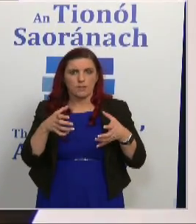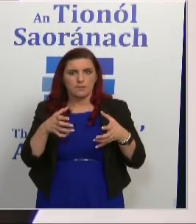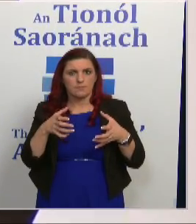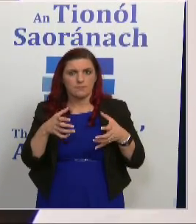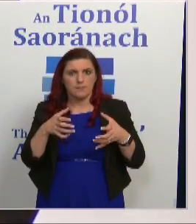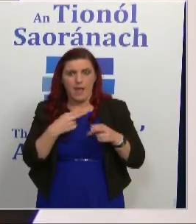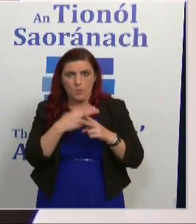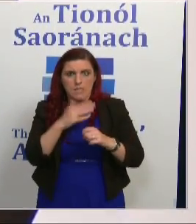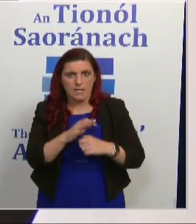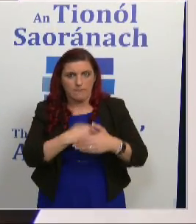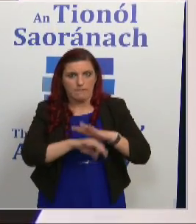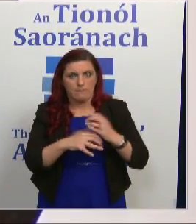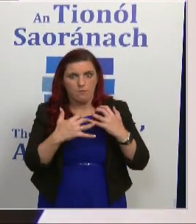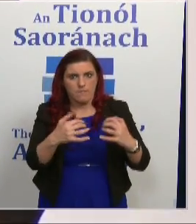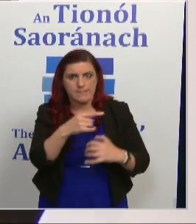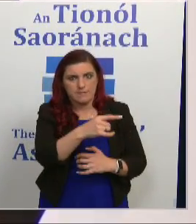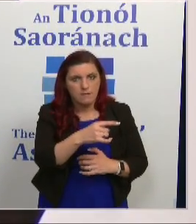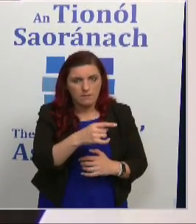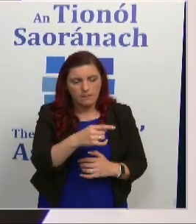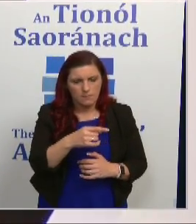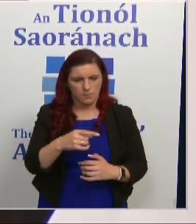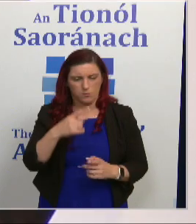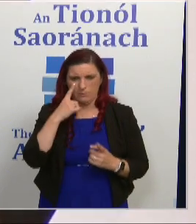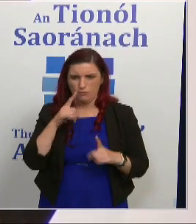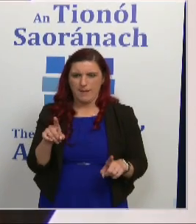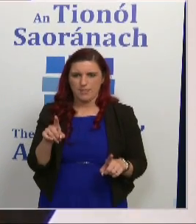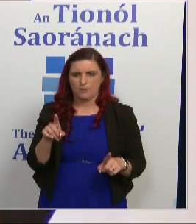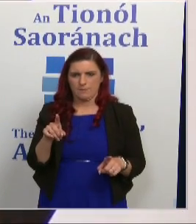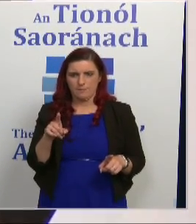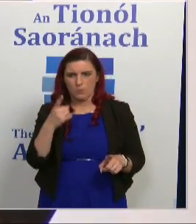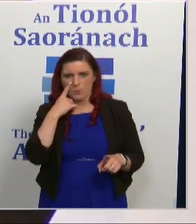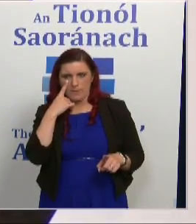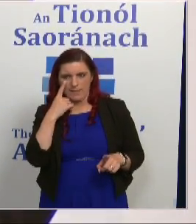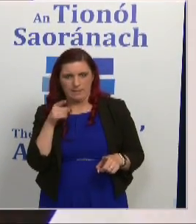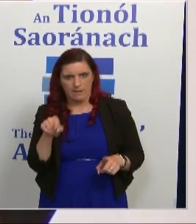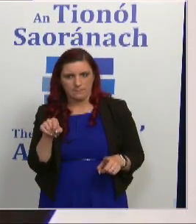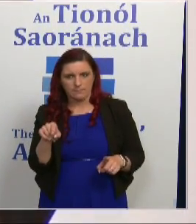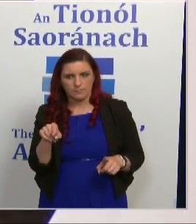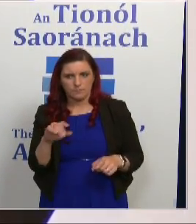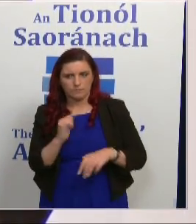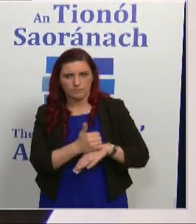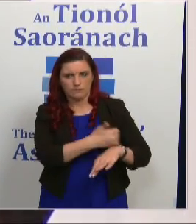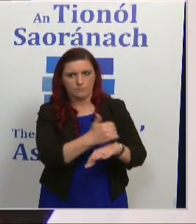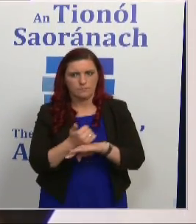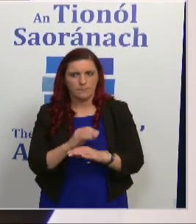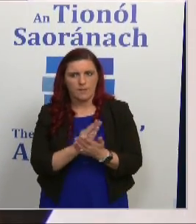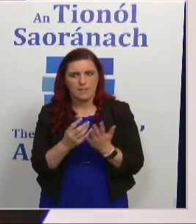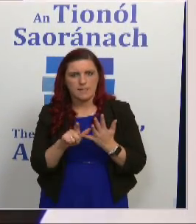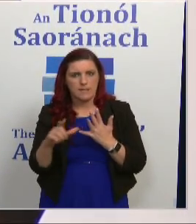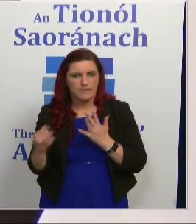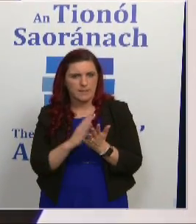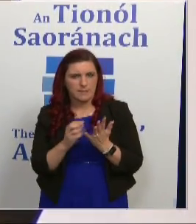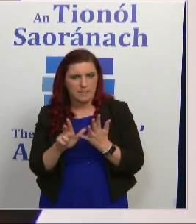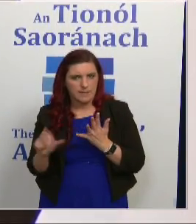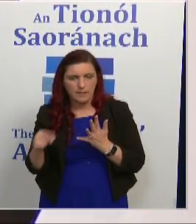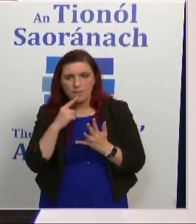Éireann. It's really straining by the 1970s and 80s. The initial reform in